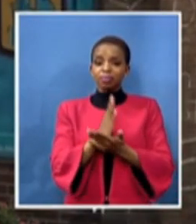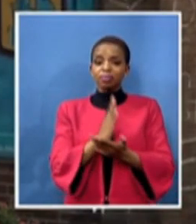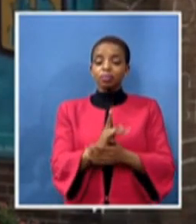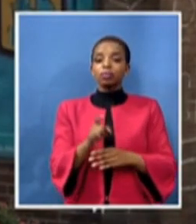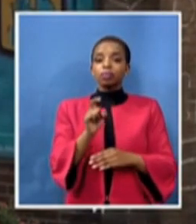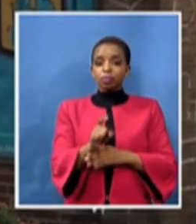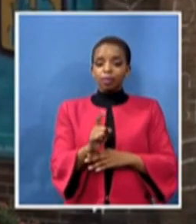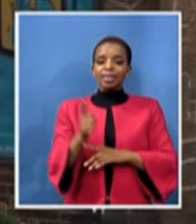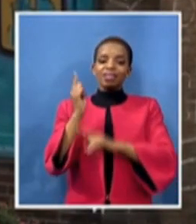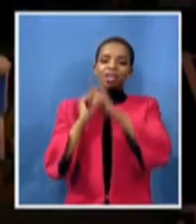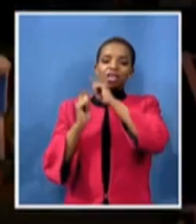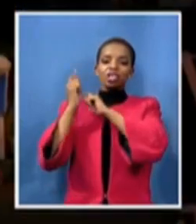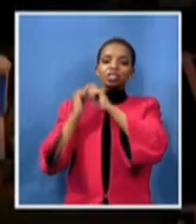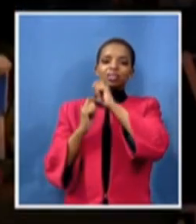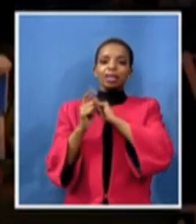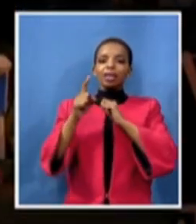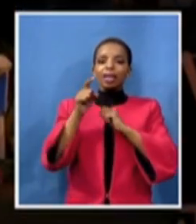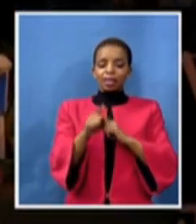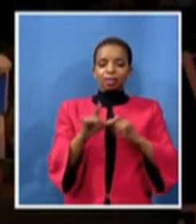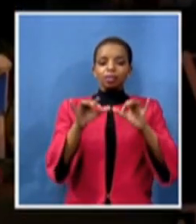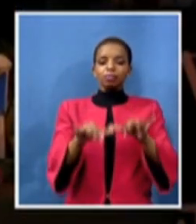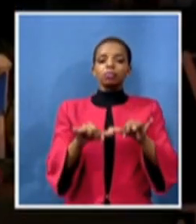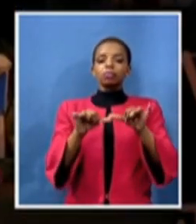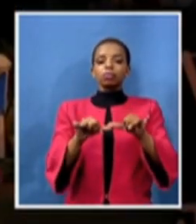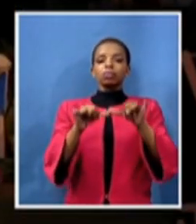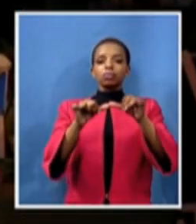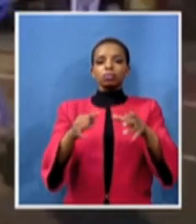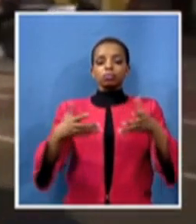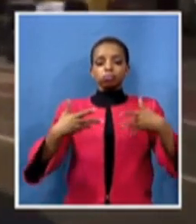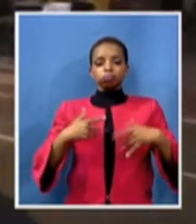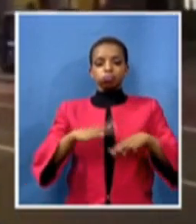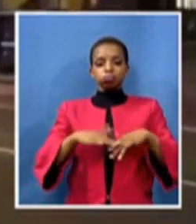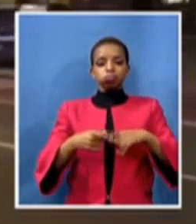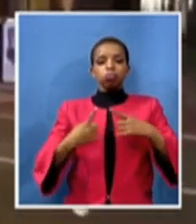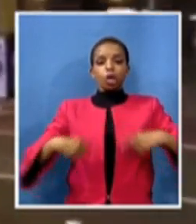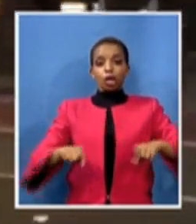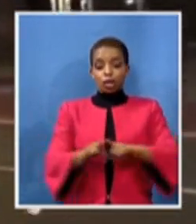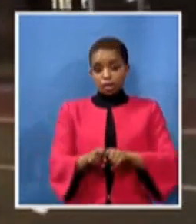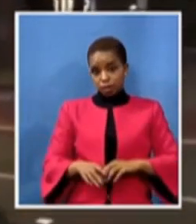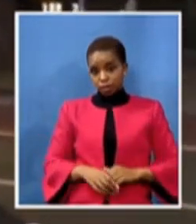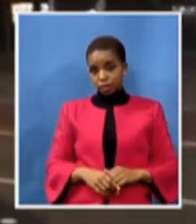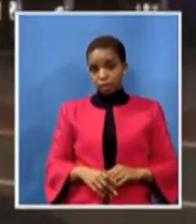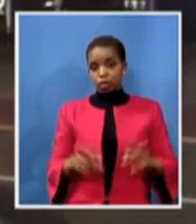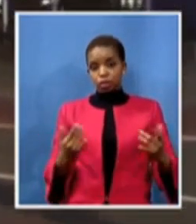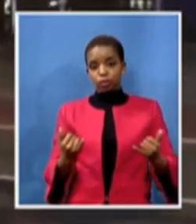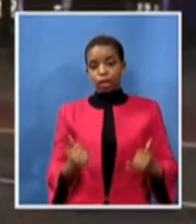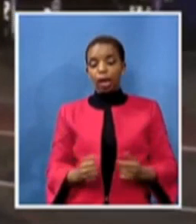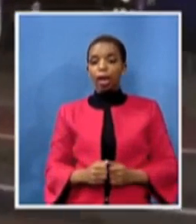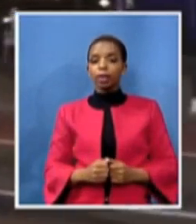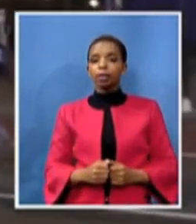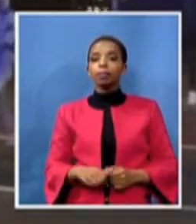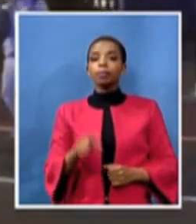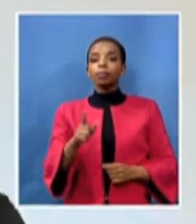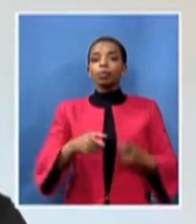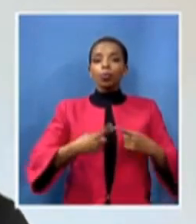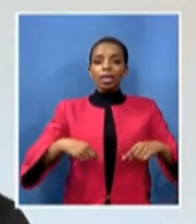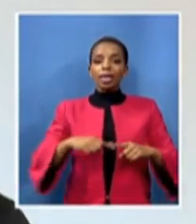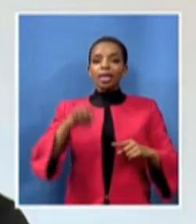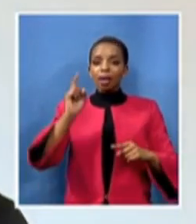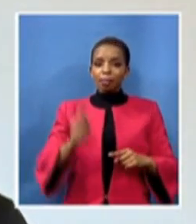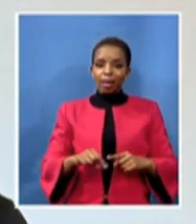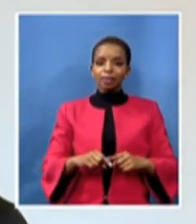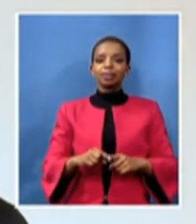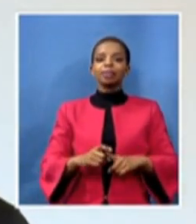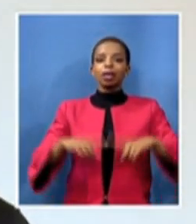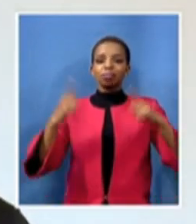remain. In line with this consciousness, we must be able to reject the racist law enforcement within our borders